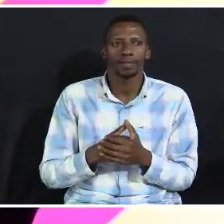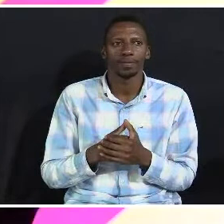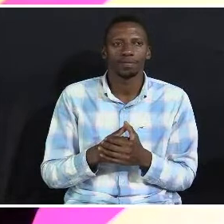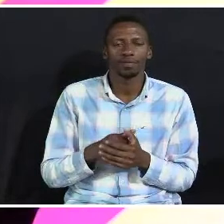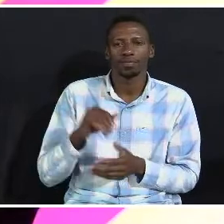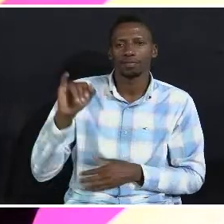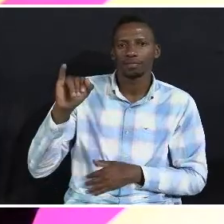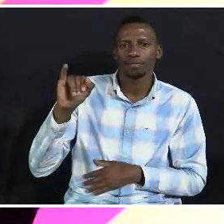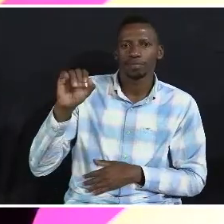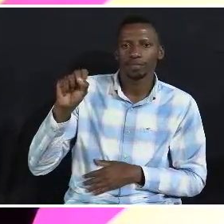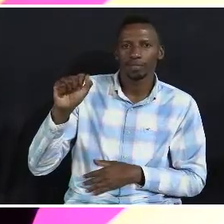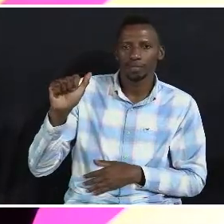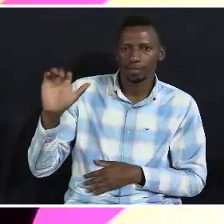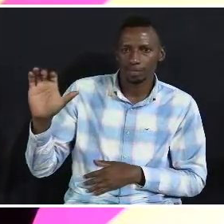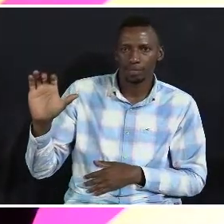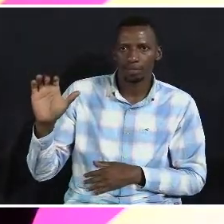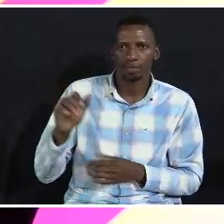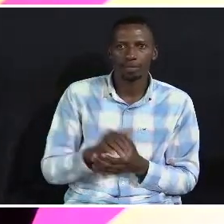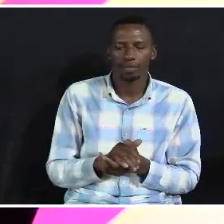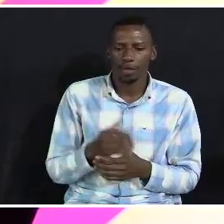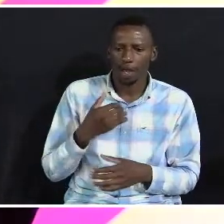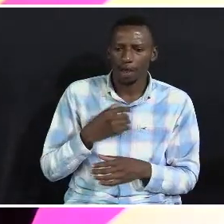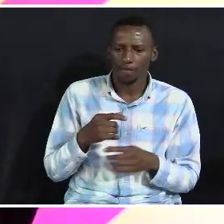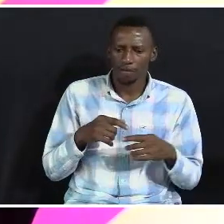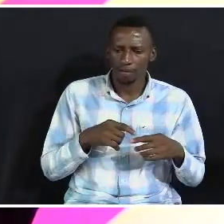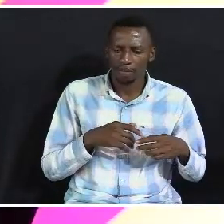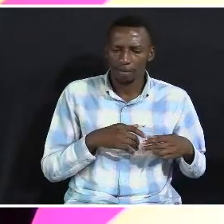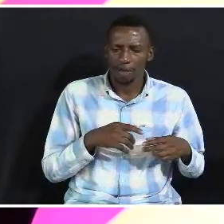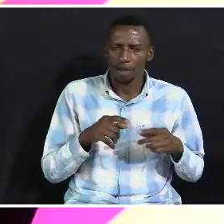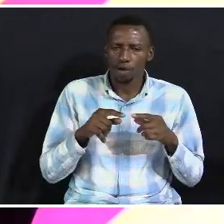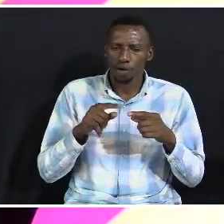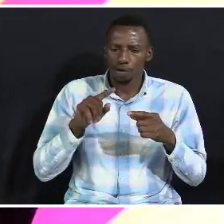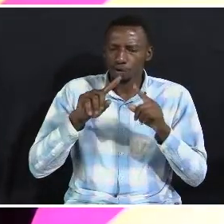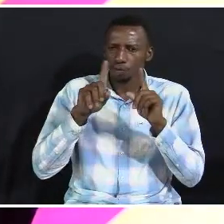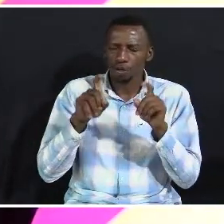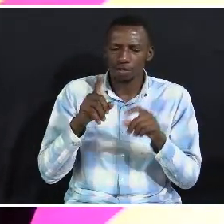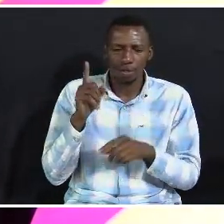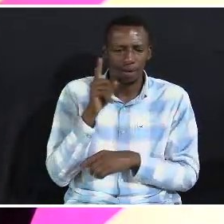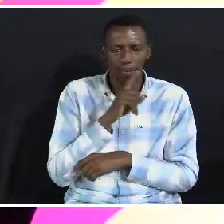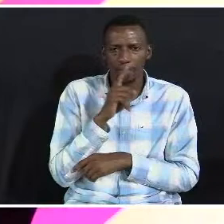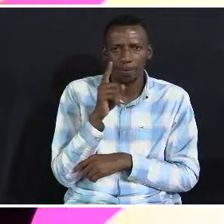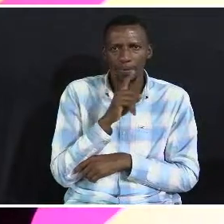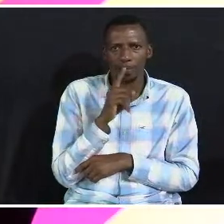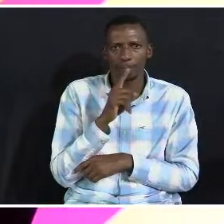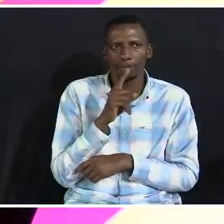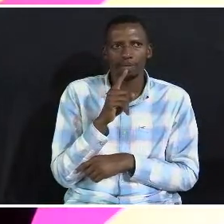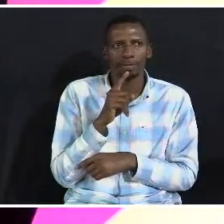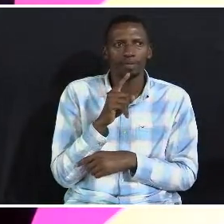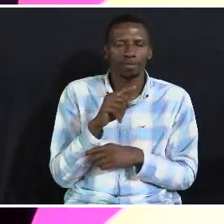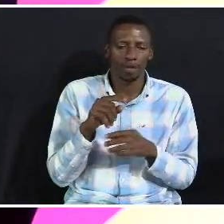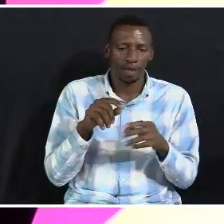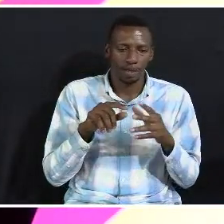Isaac comes up with a hard-running question. Genesis 22, 7 and 8.